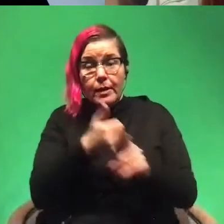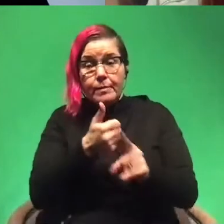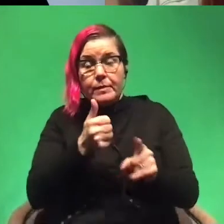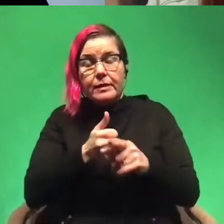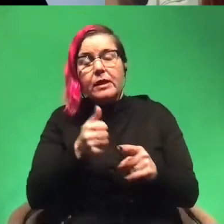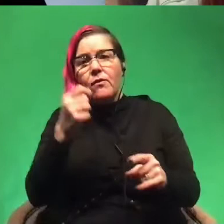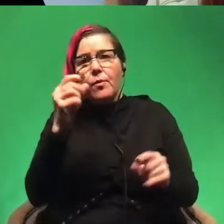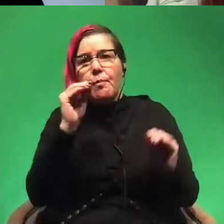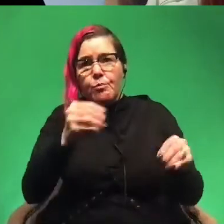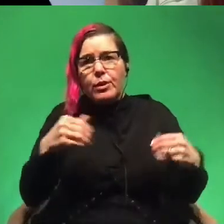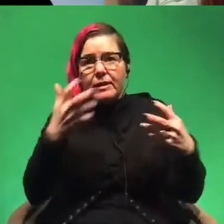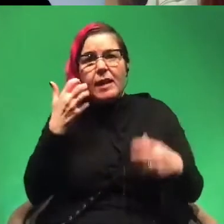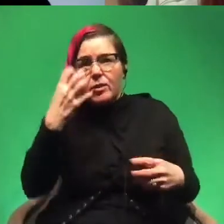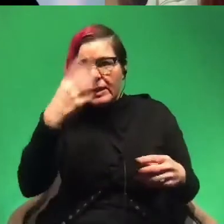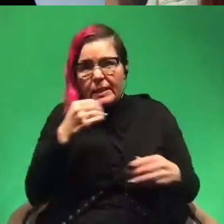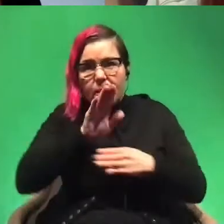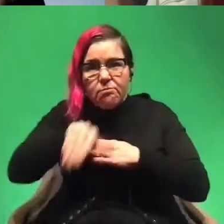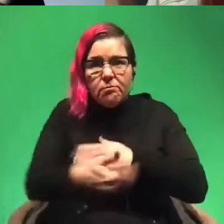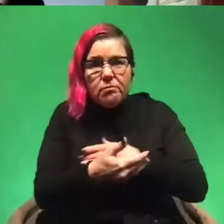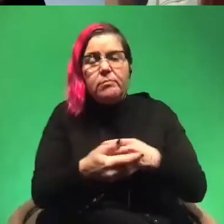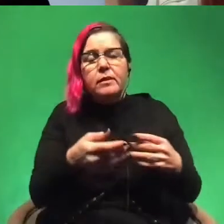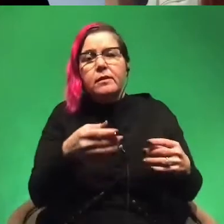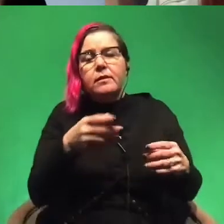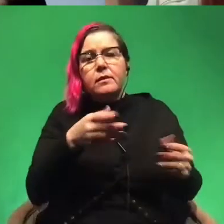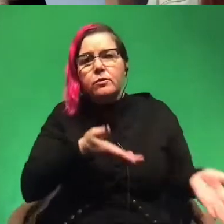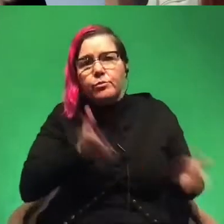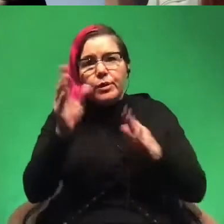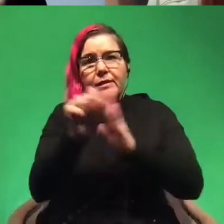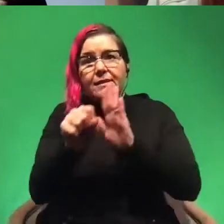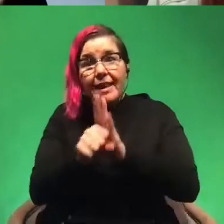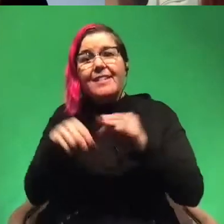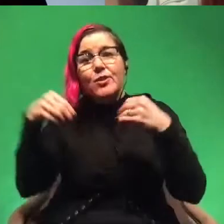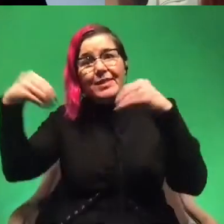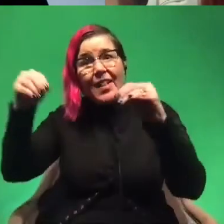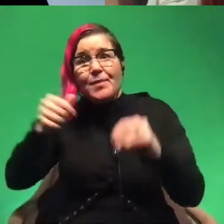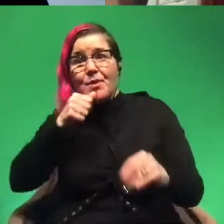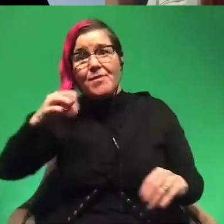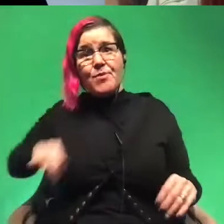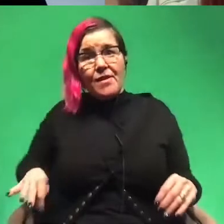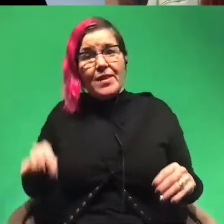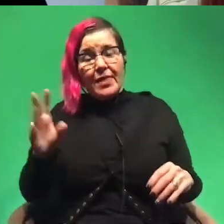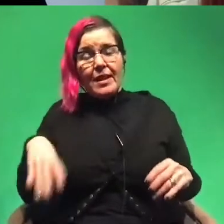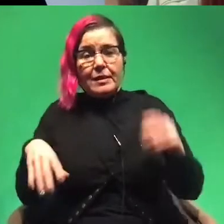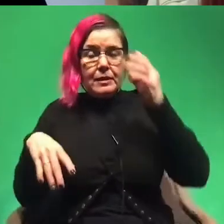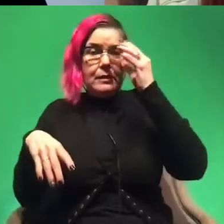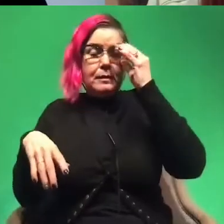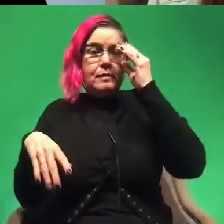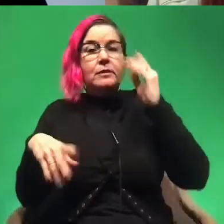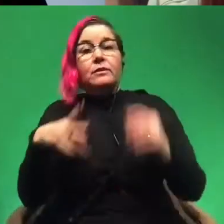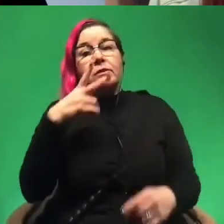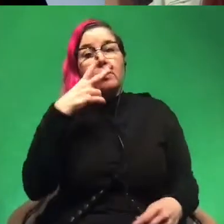anesthetizing tigers in the middle of the night to put them into trucks to transfer them across state lines to sell them for private profit. And what we saw there